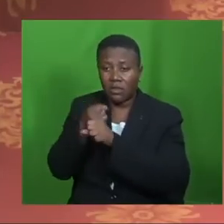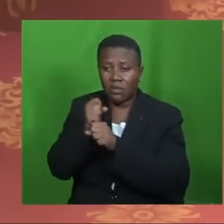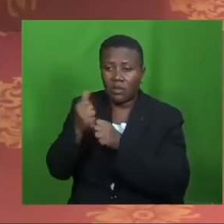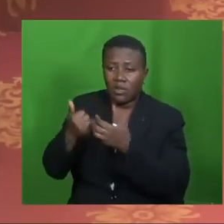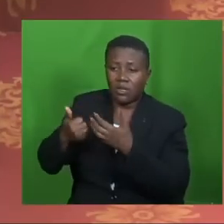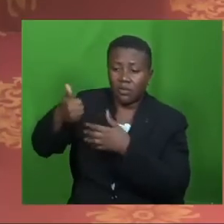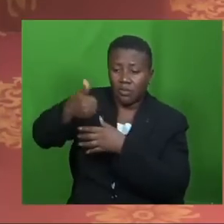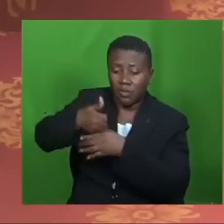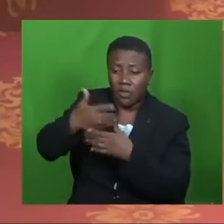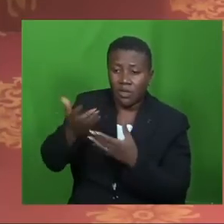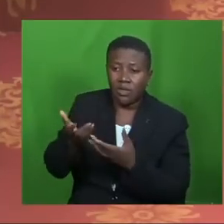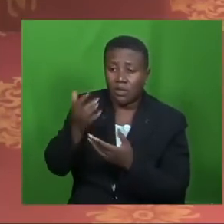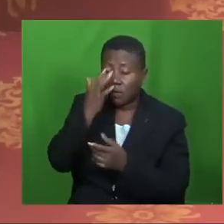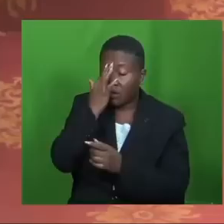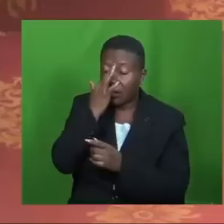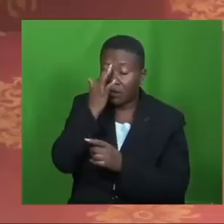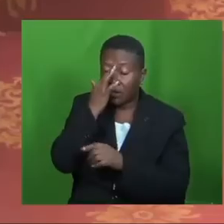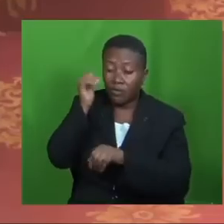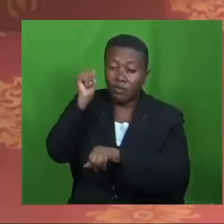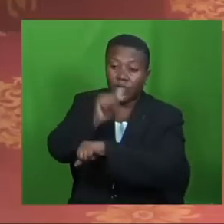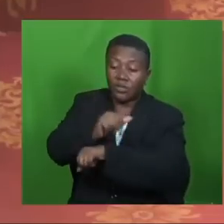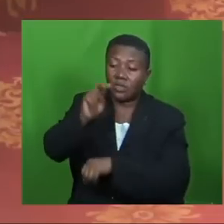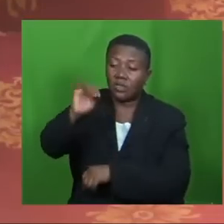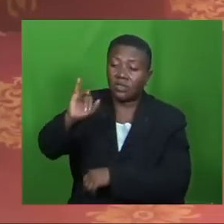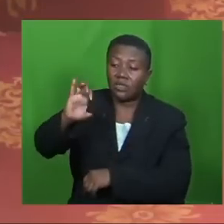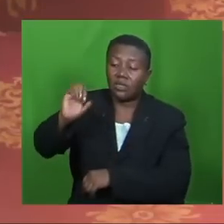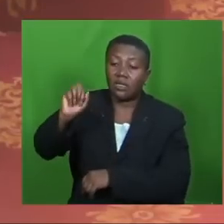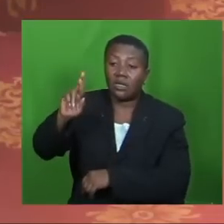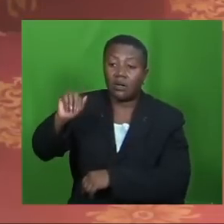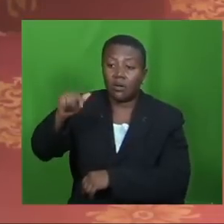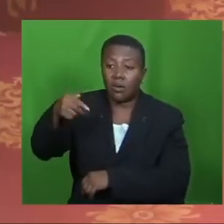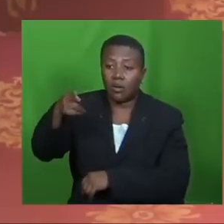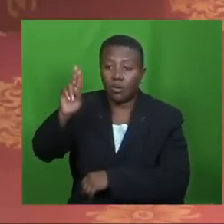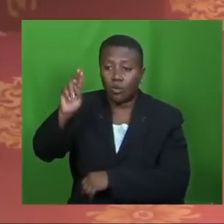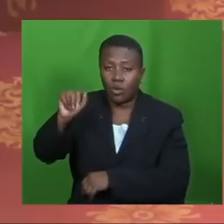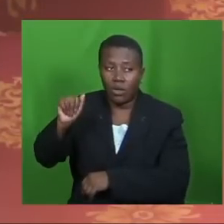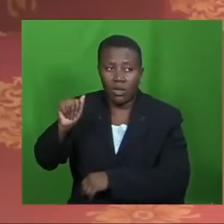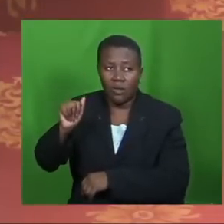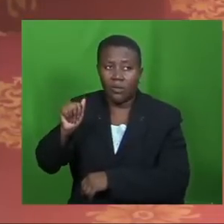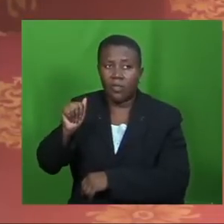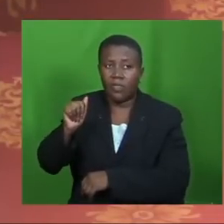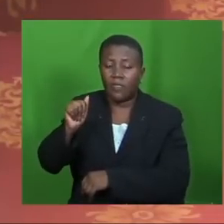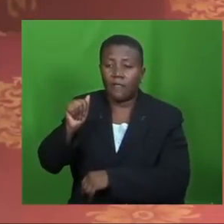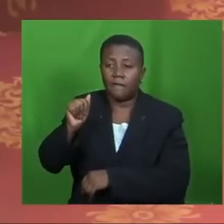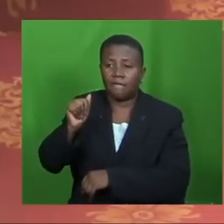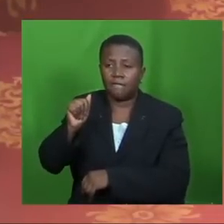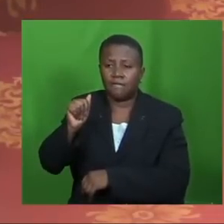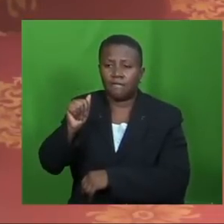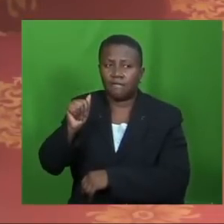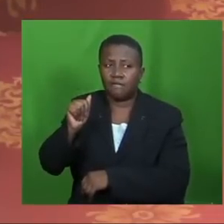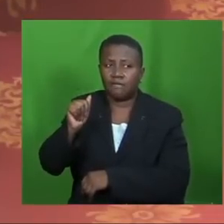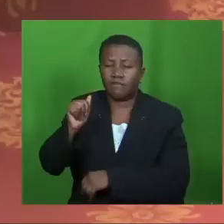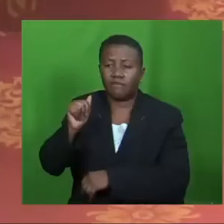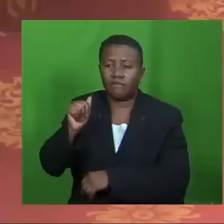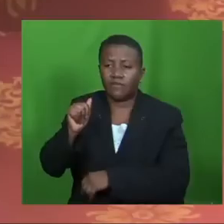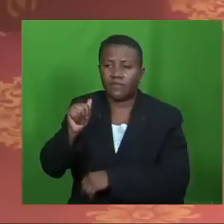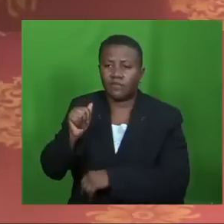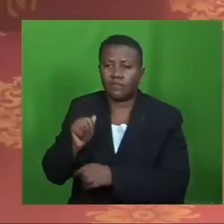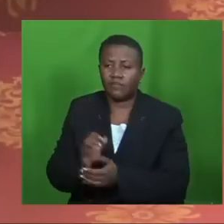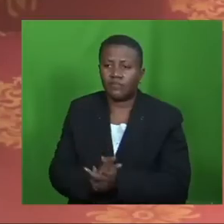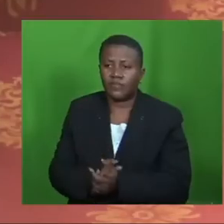Spain, defeating Nicaragua 1-0 in another international friendly match. Pre-tournament camp in Abu